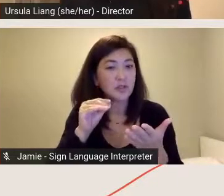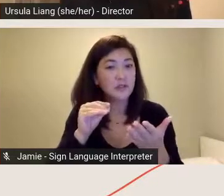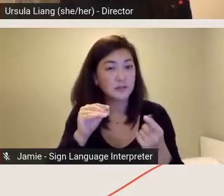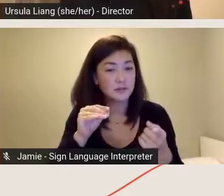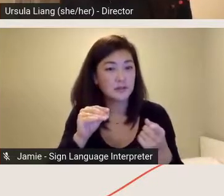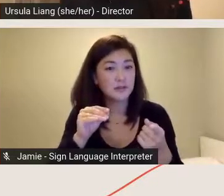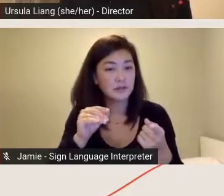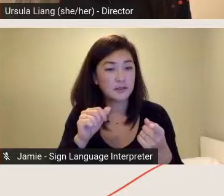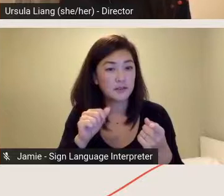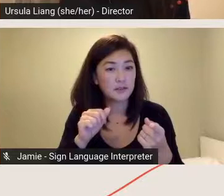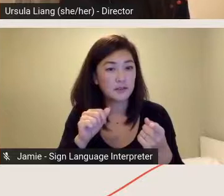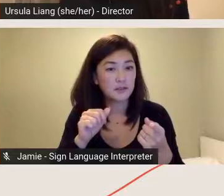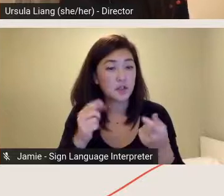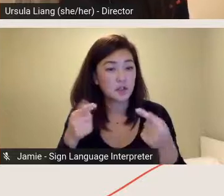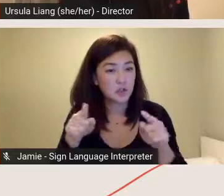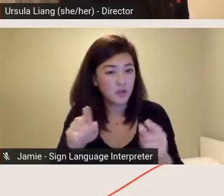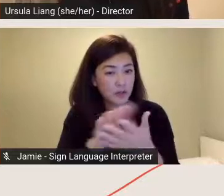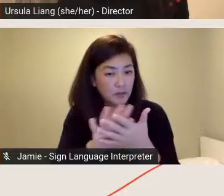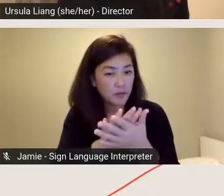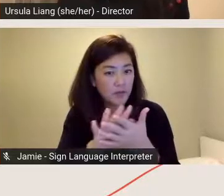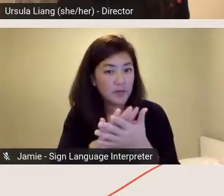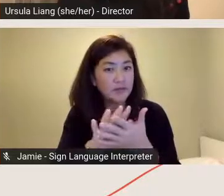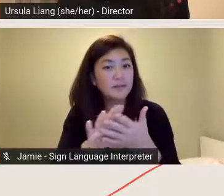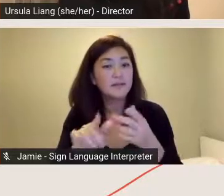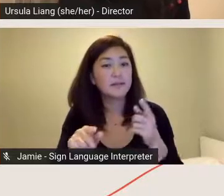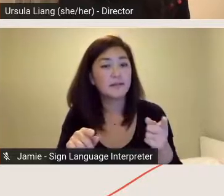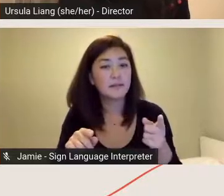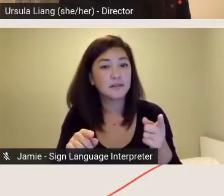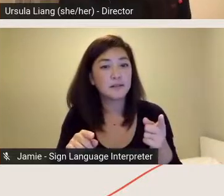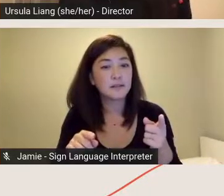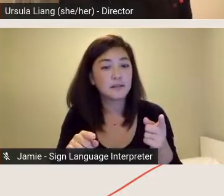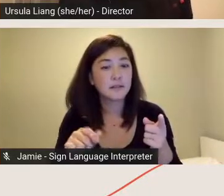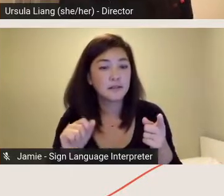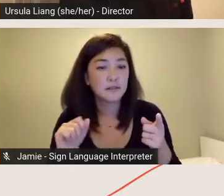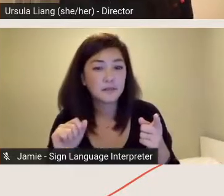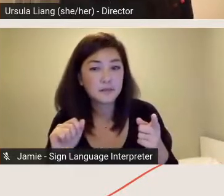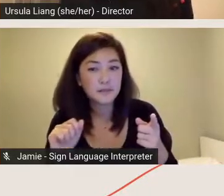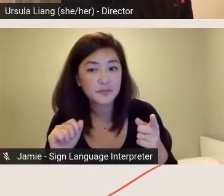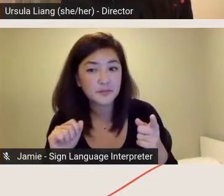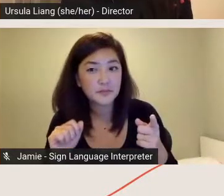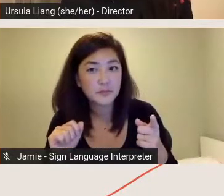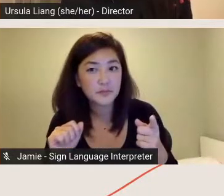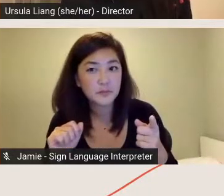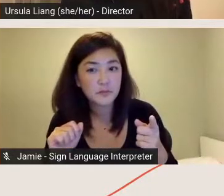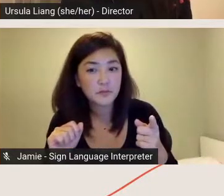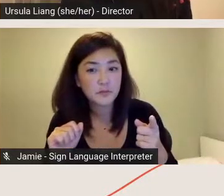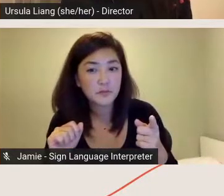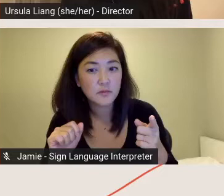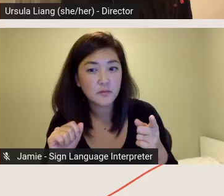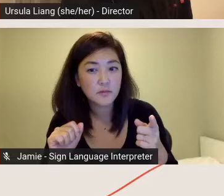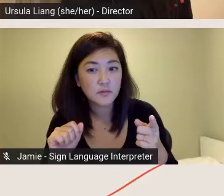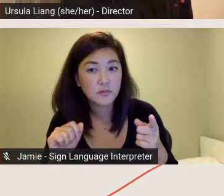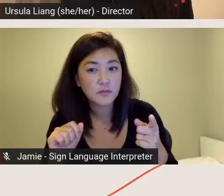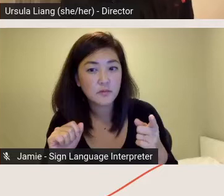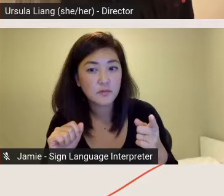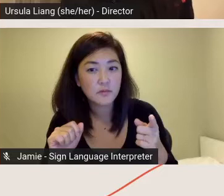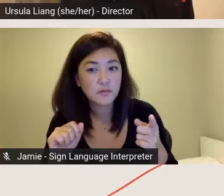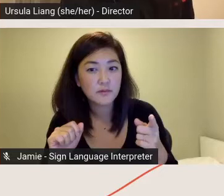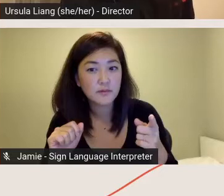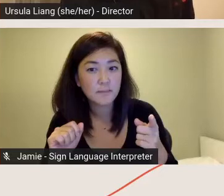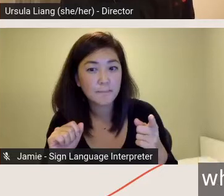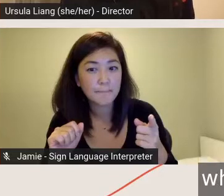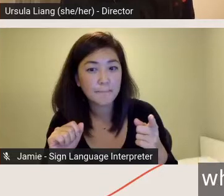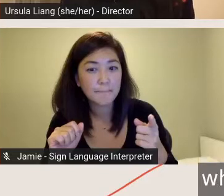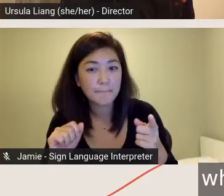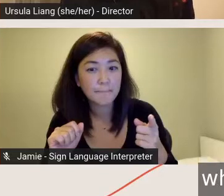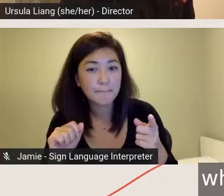years since the moments and the years that are captured in the film. And so, like thinking with, like